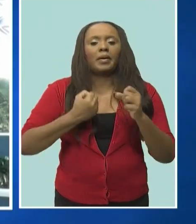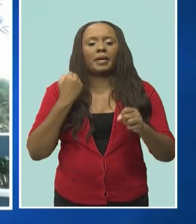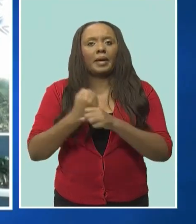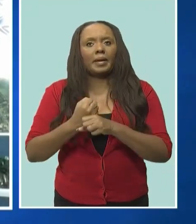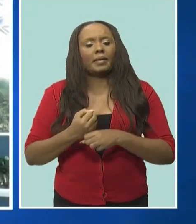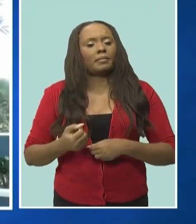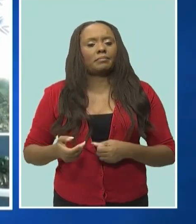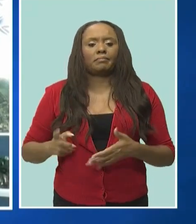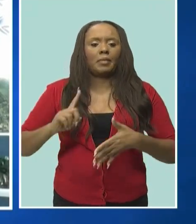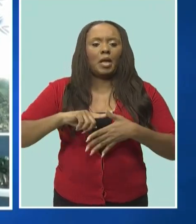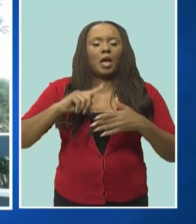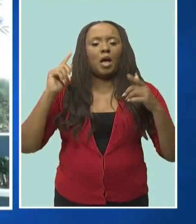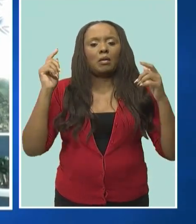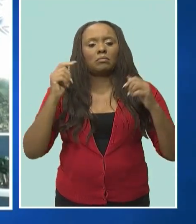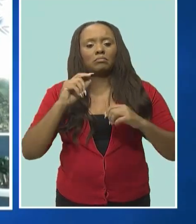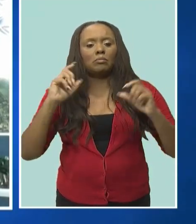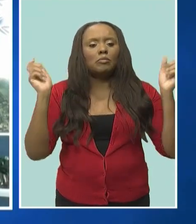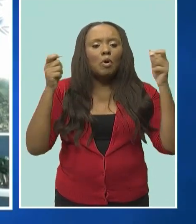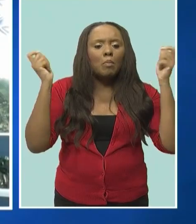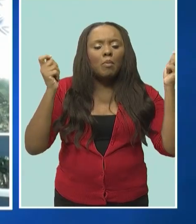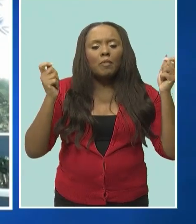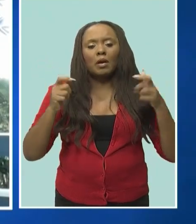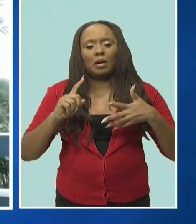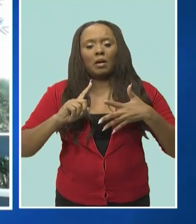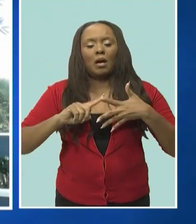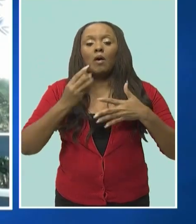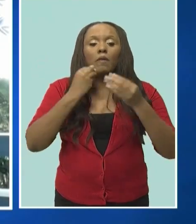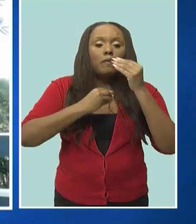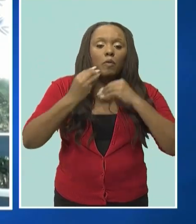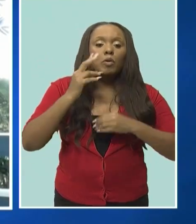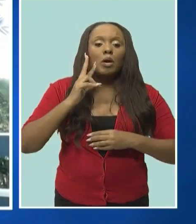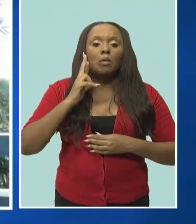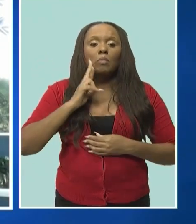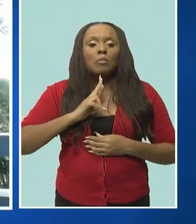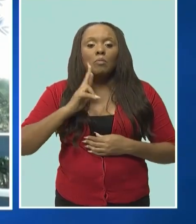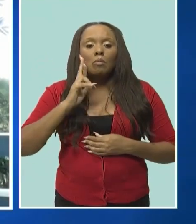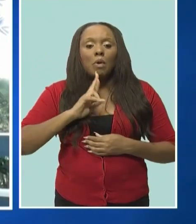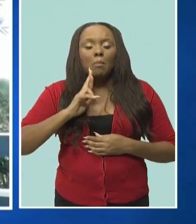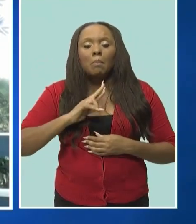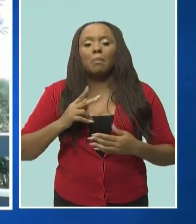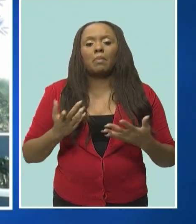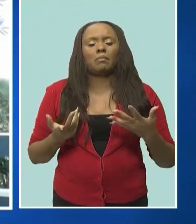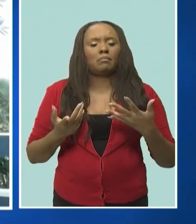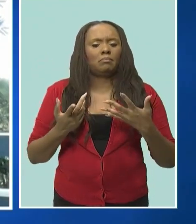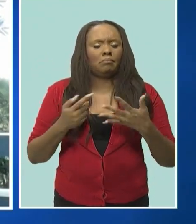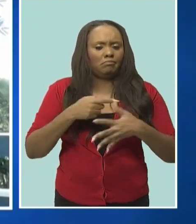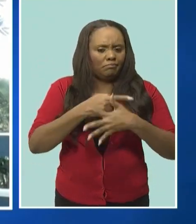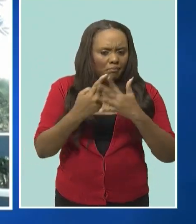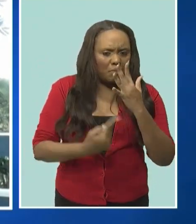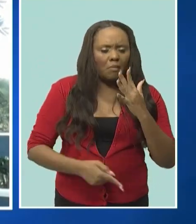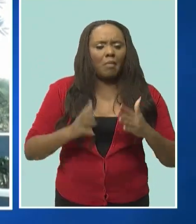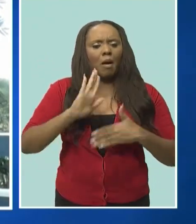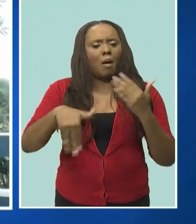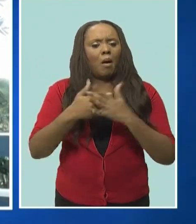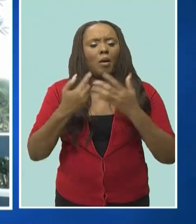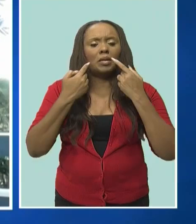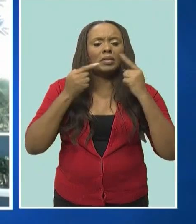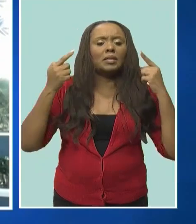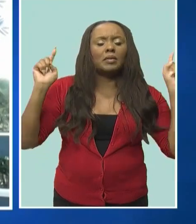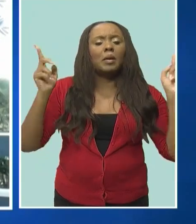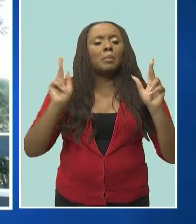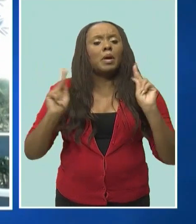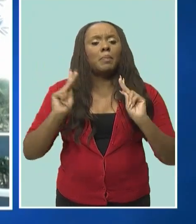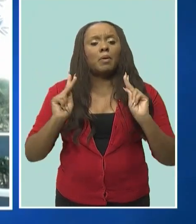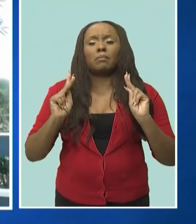Over and Food and Rum and Run Barbados, all very successful and covered by media from all over the